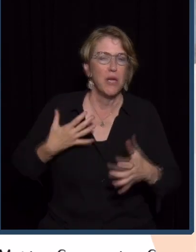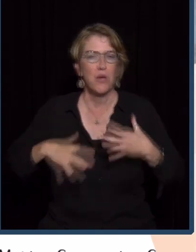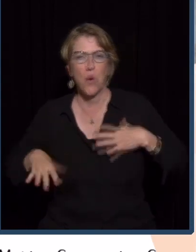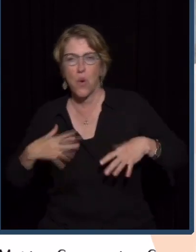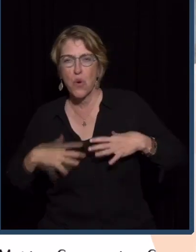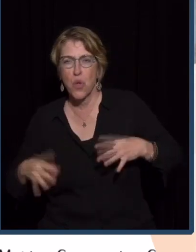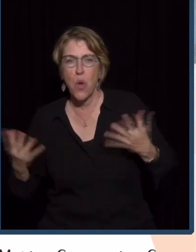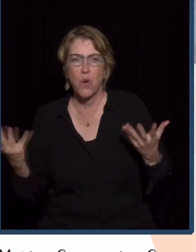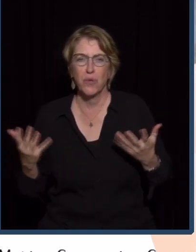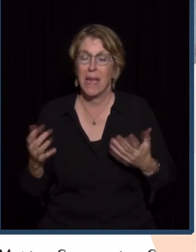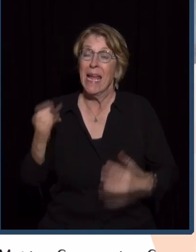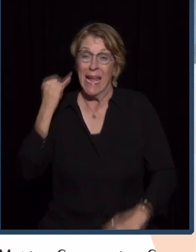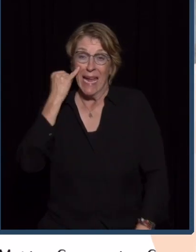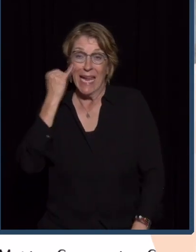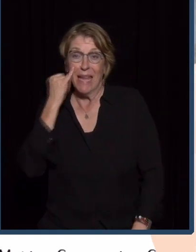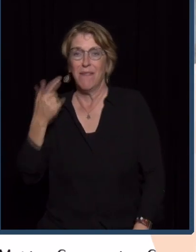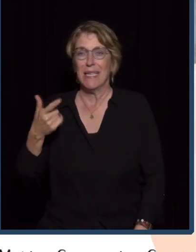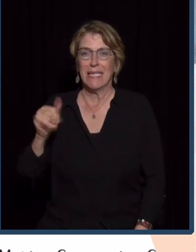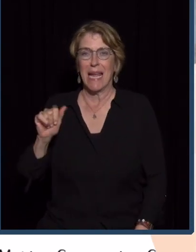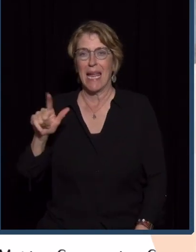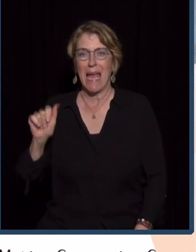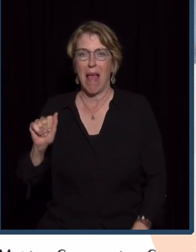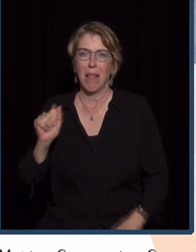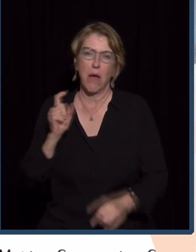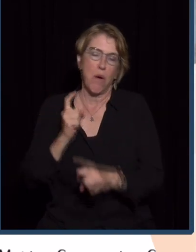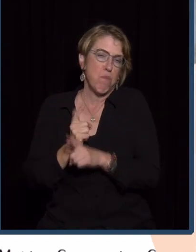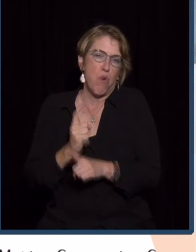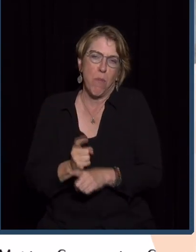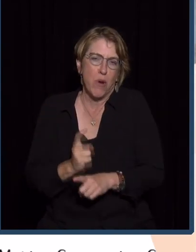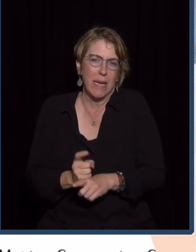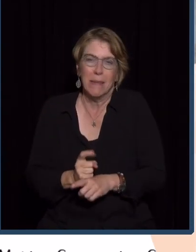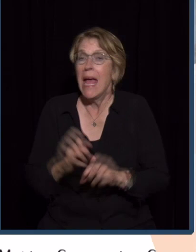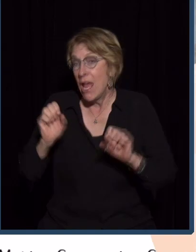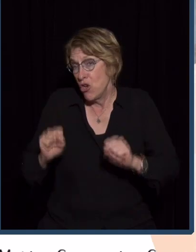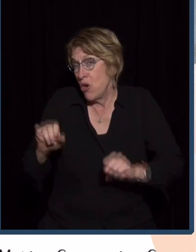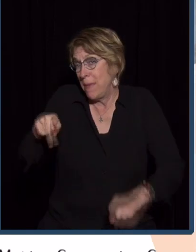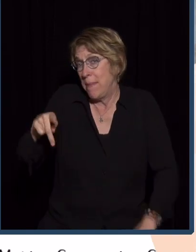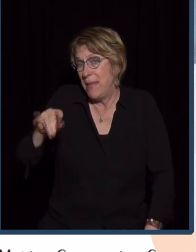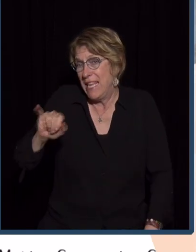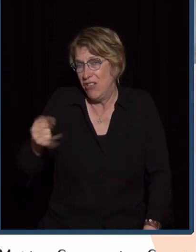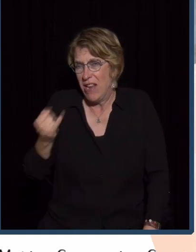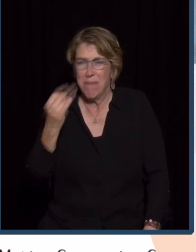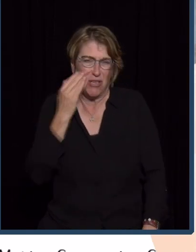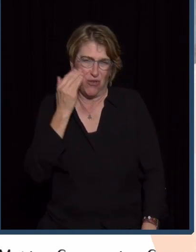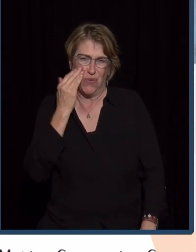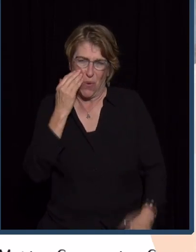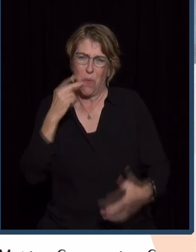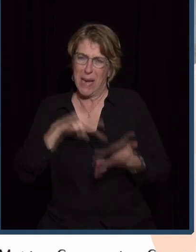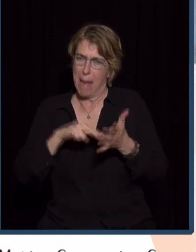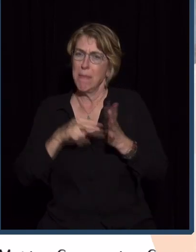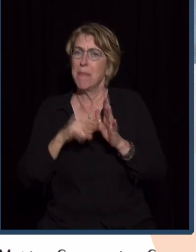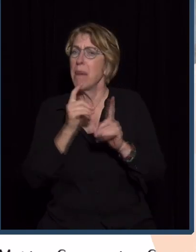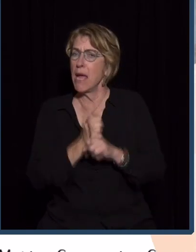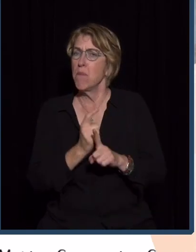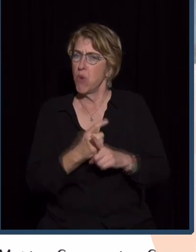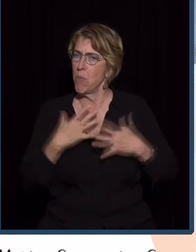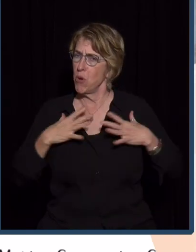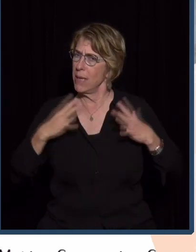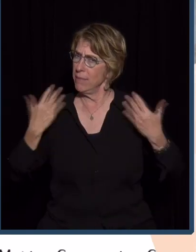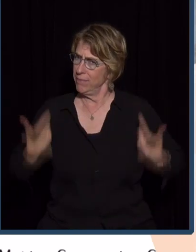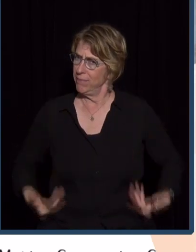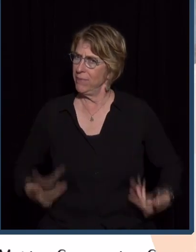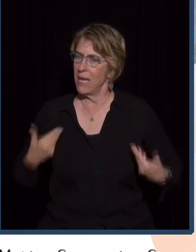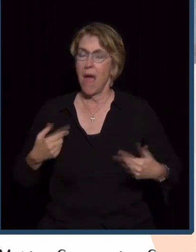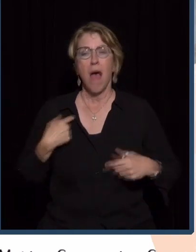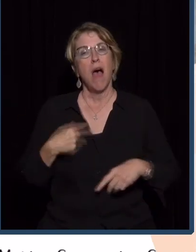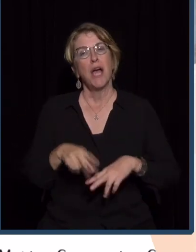as long as it's gala appropriate? Like, it could be pajamas, I don't care what it is, but you know what I mean by appropriate, folks, okay? Are you kicking